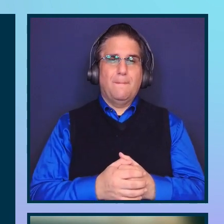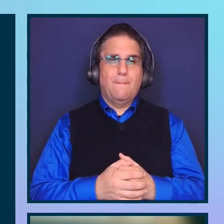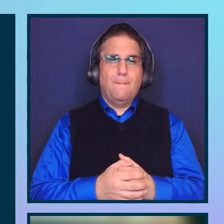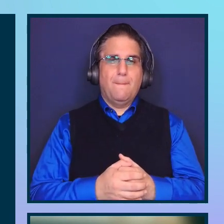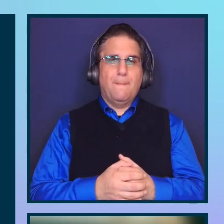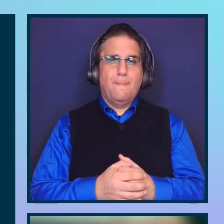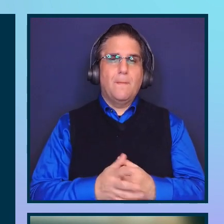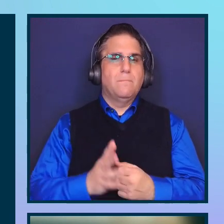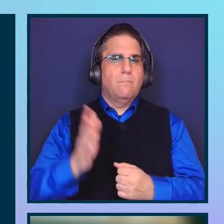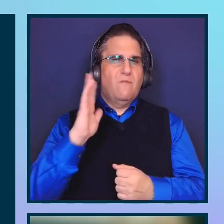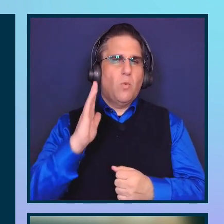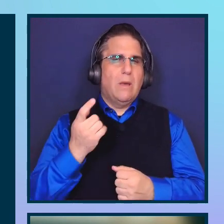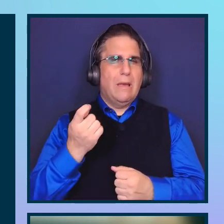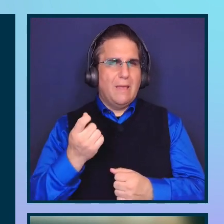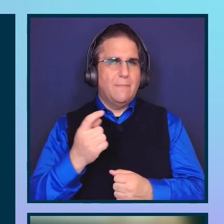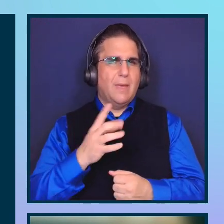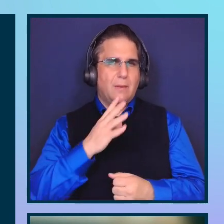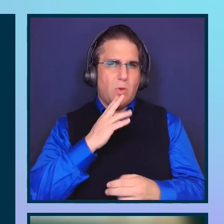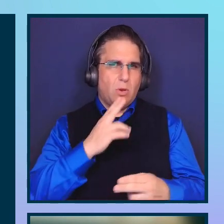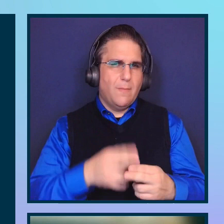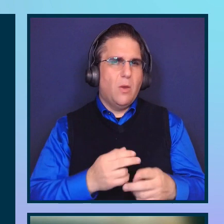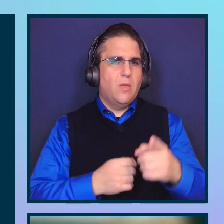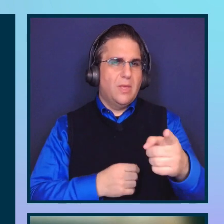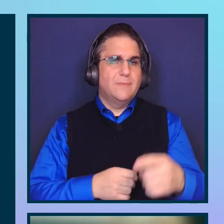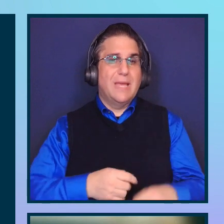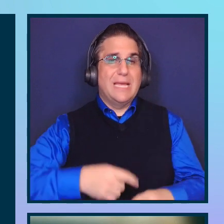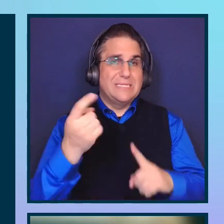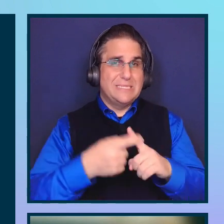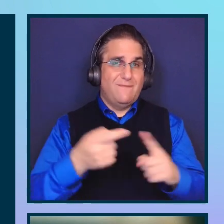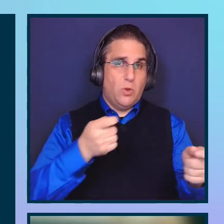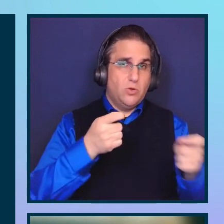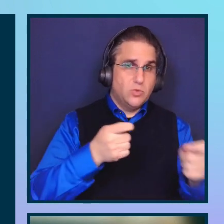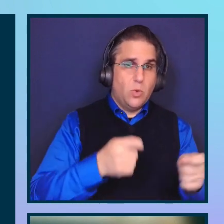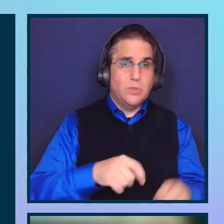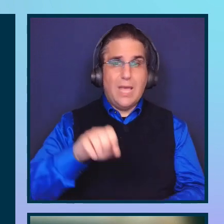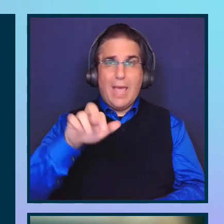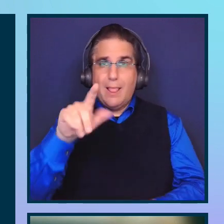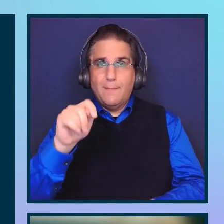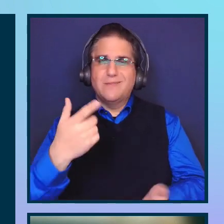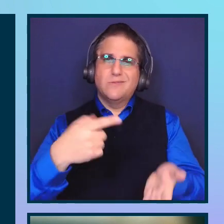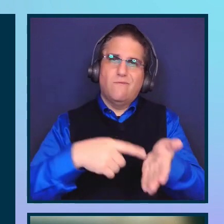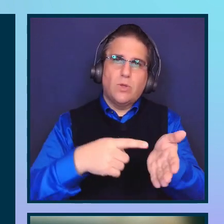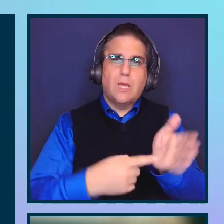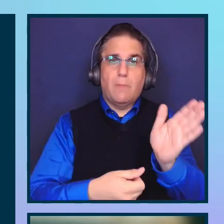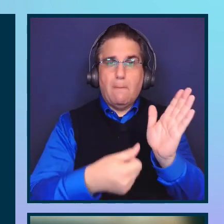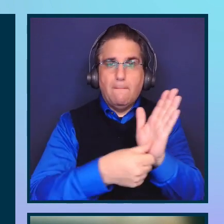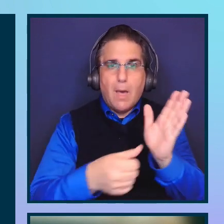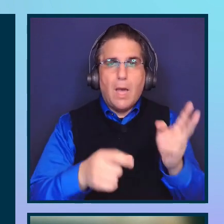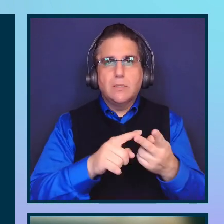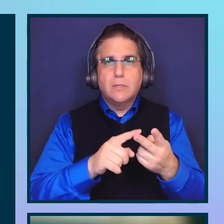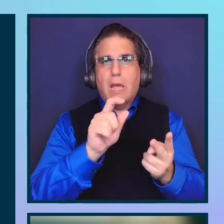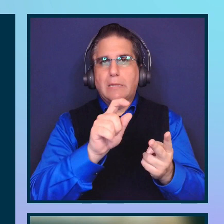Touched on this a little bit earlier, but default controls and elements such as a button, toggle,